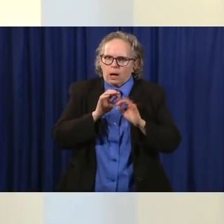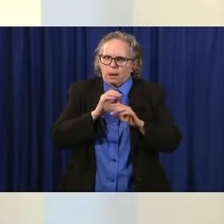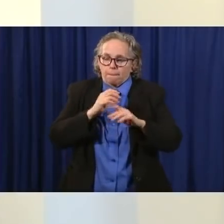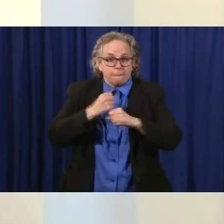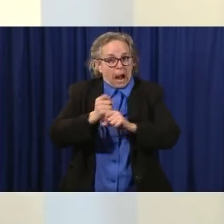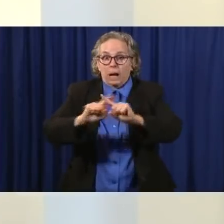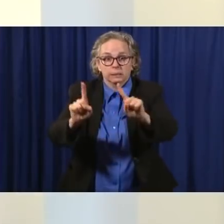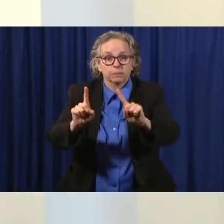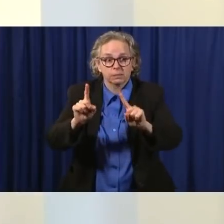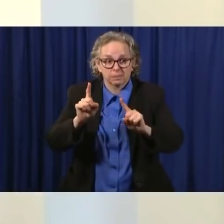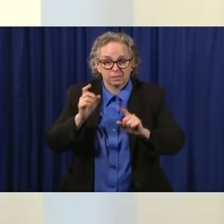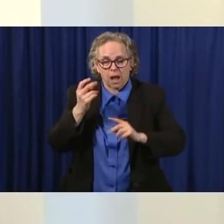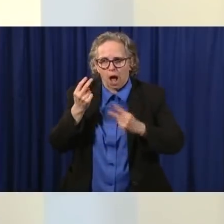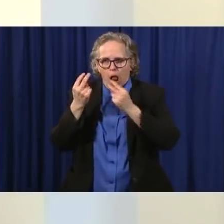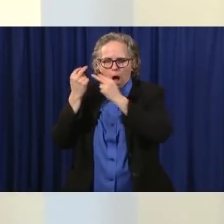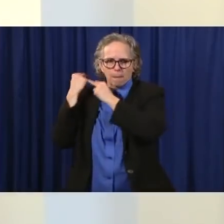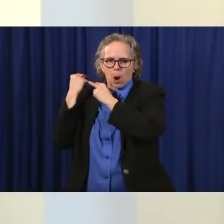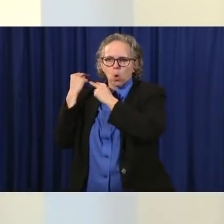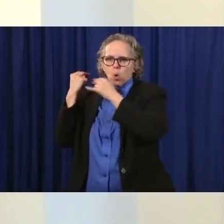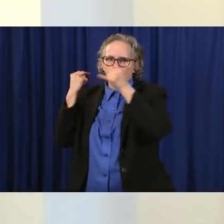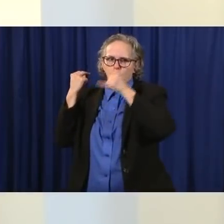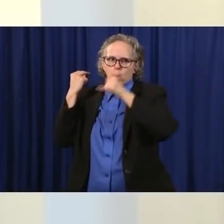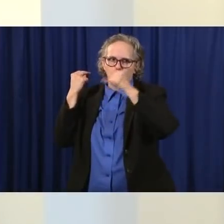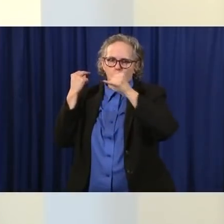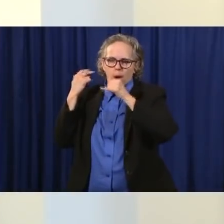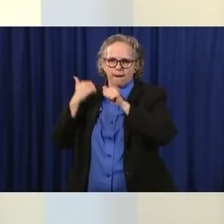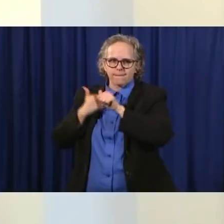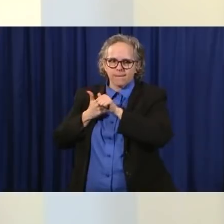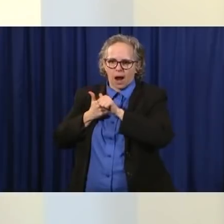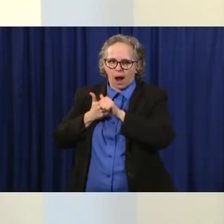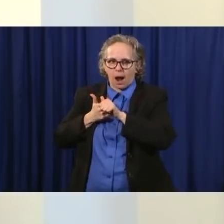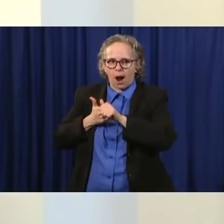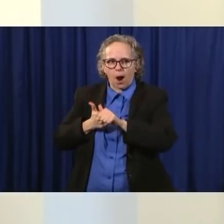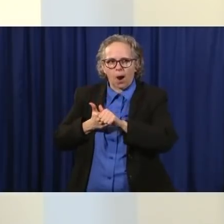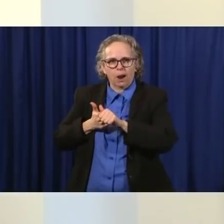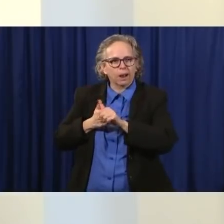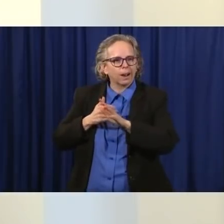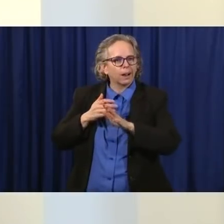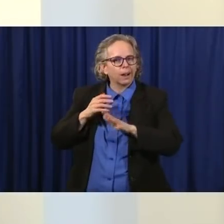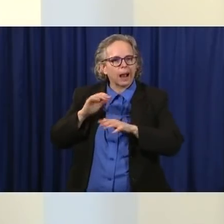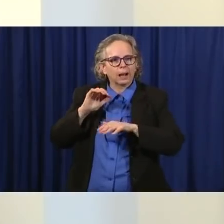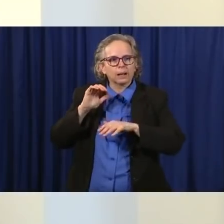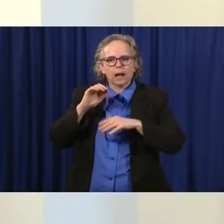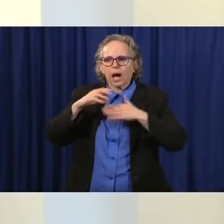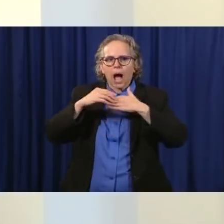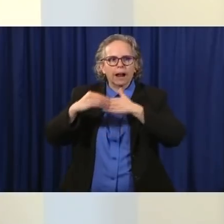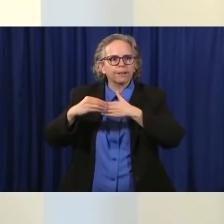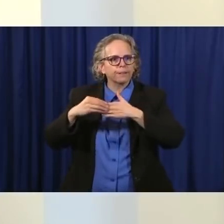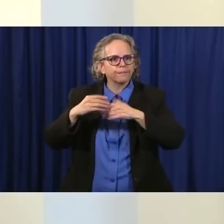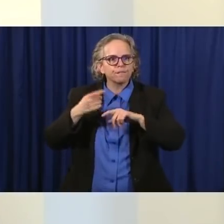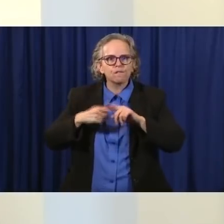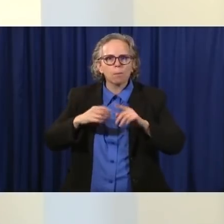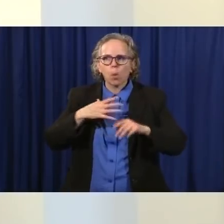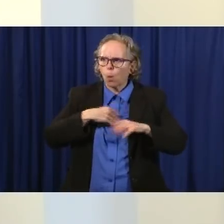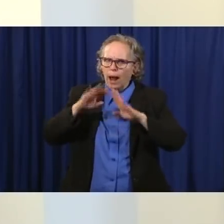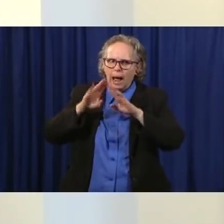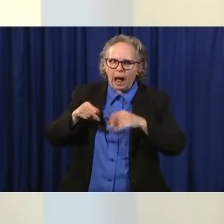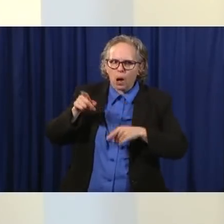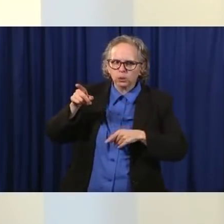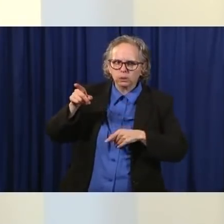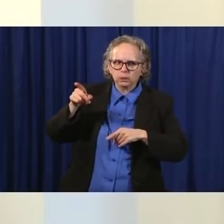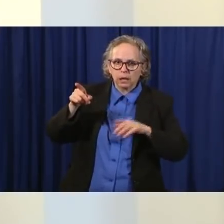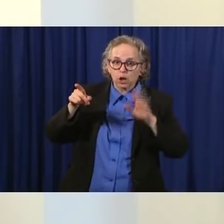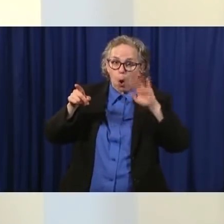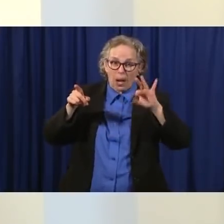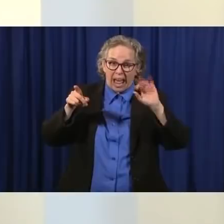time, we were using the playbook that came out of George Bush's White House, 2004, 2005, post 9/11,